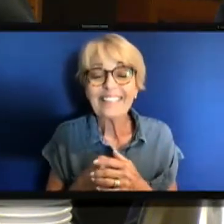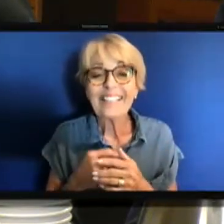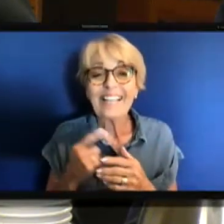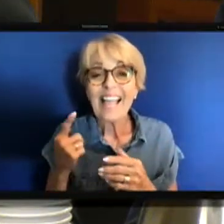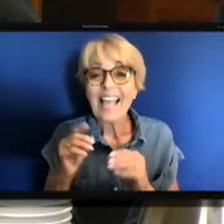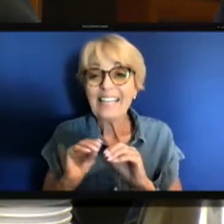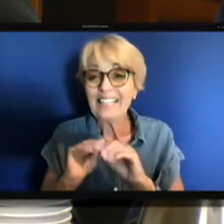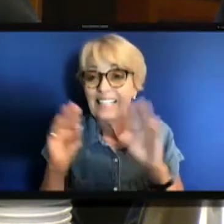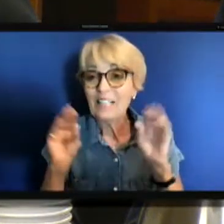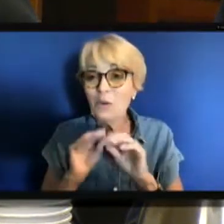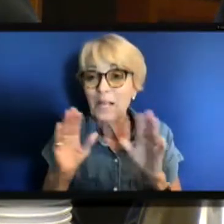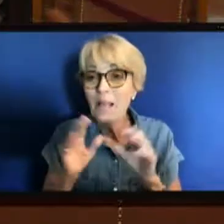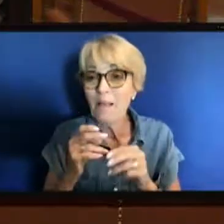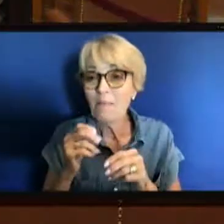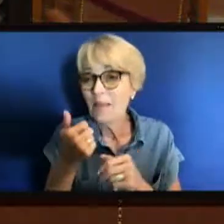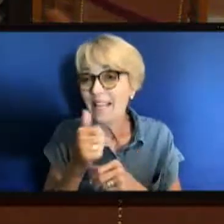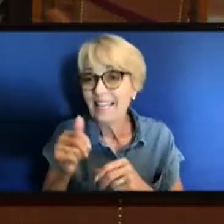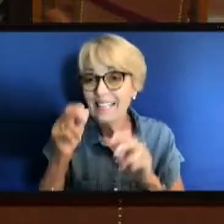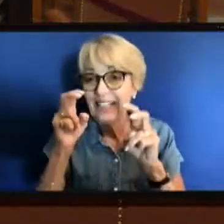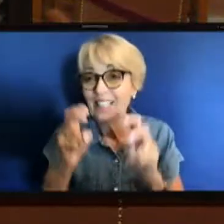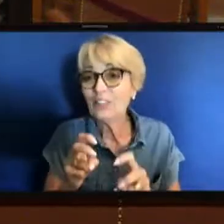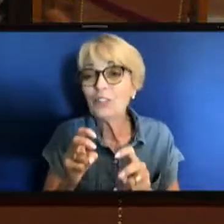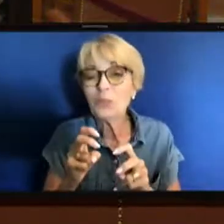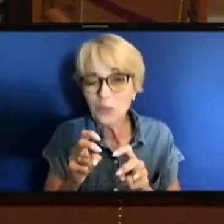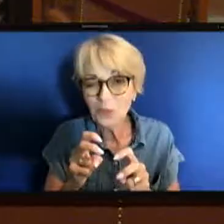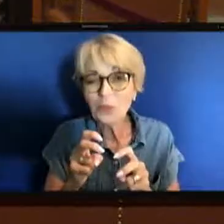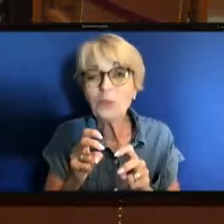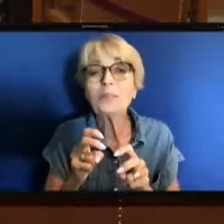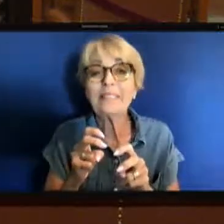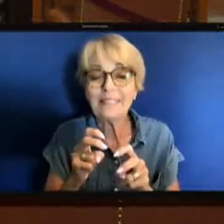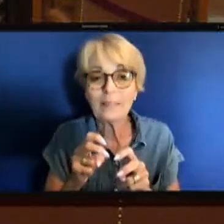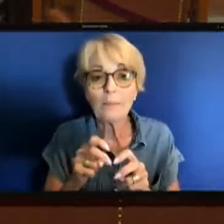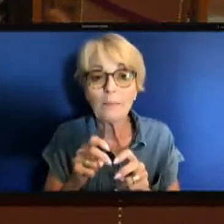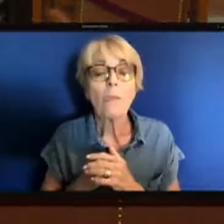we achieve that. Thank you for me, Mr. Chair. Councilman Charlin?